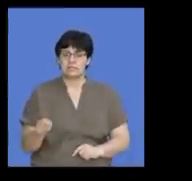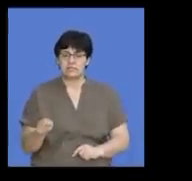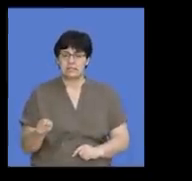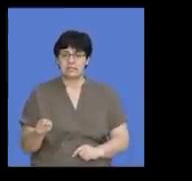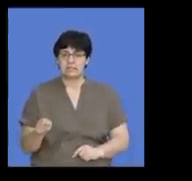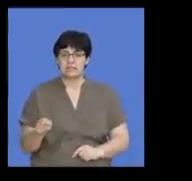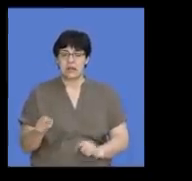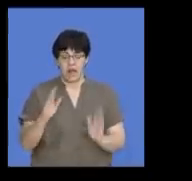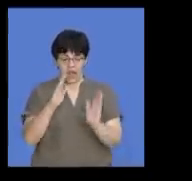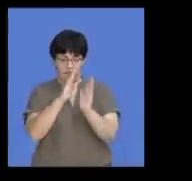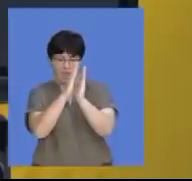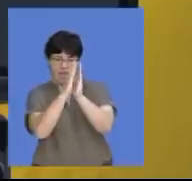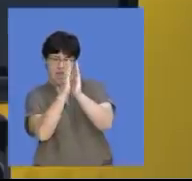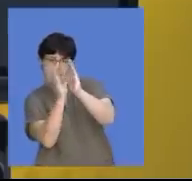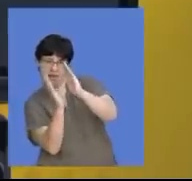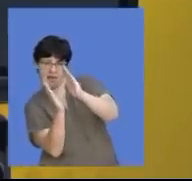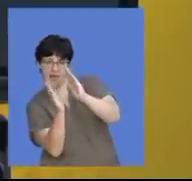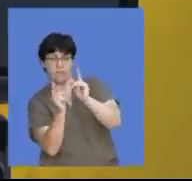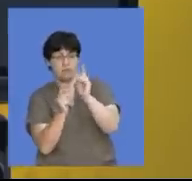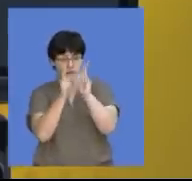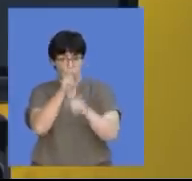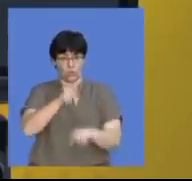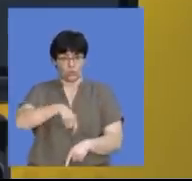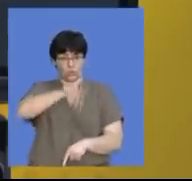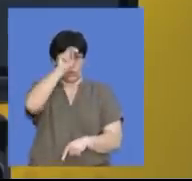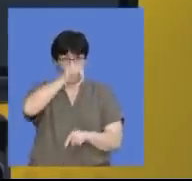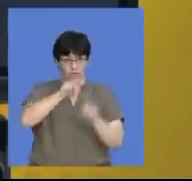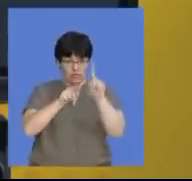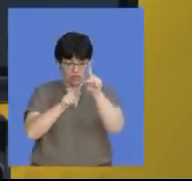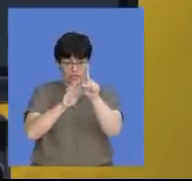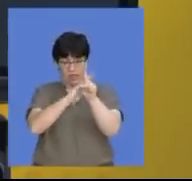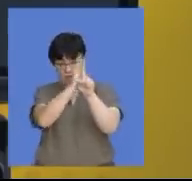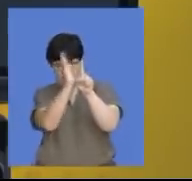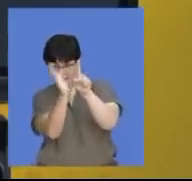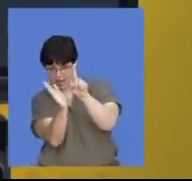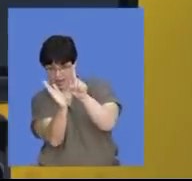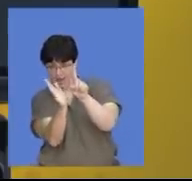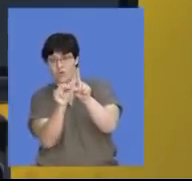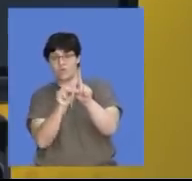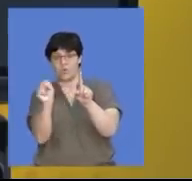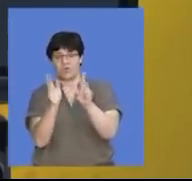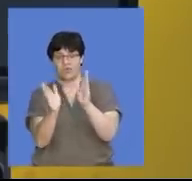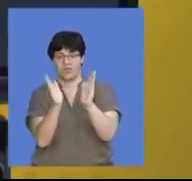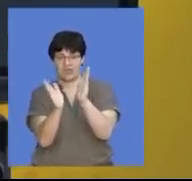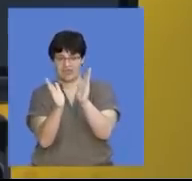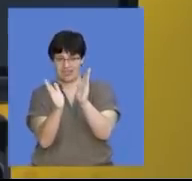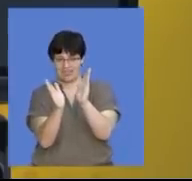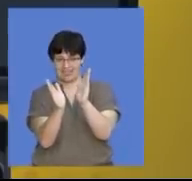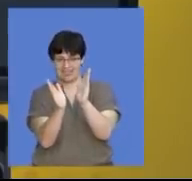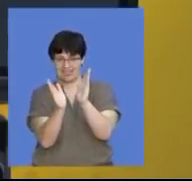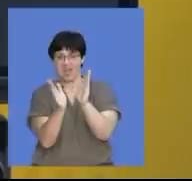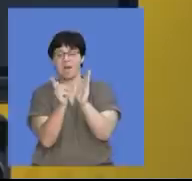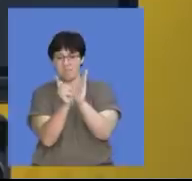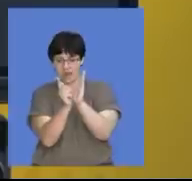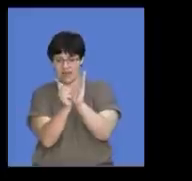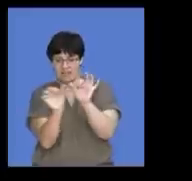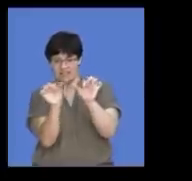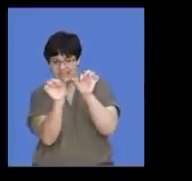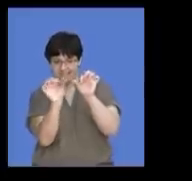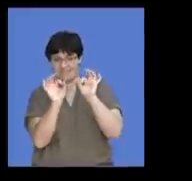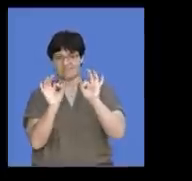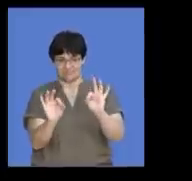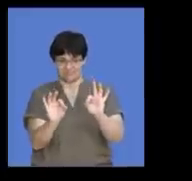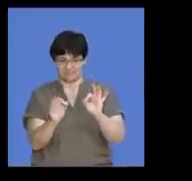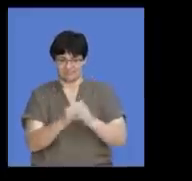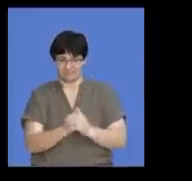much of an angle is between the North Pole and the North, which is according to its geographic north.